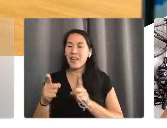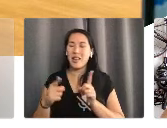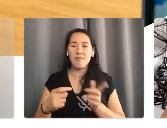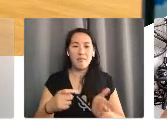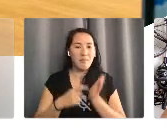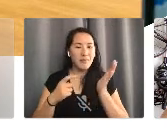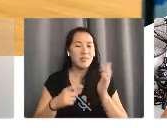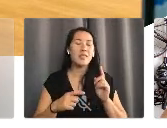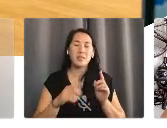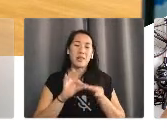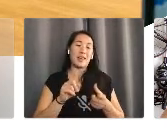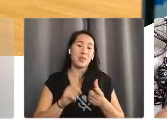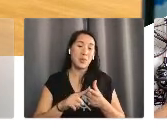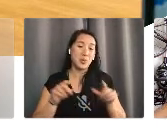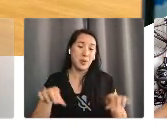of interactions.